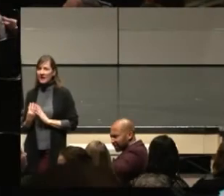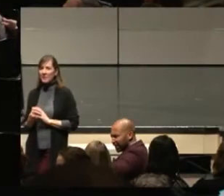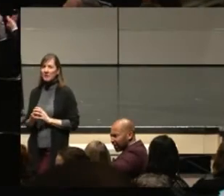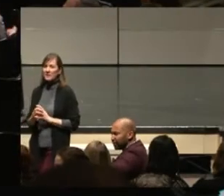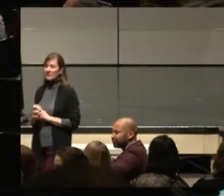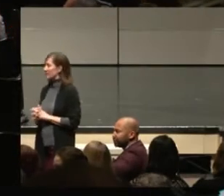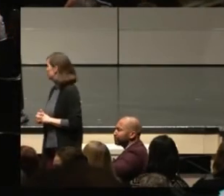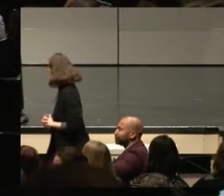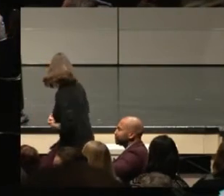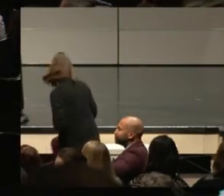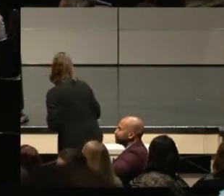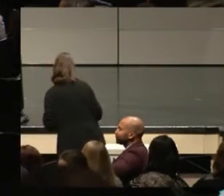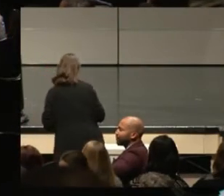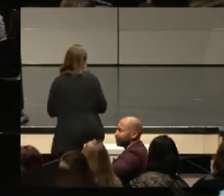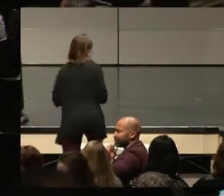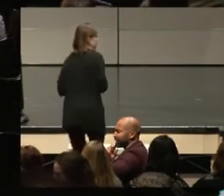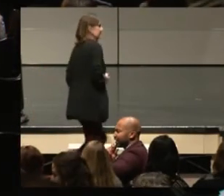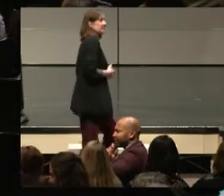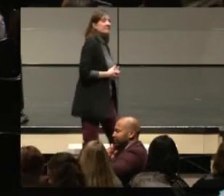Good afternoon.